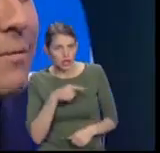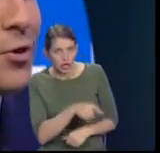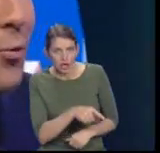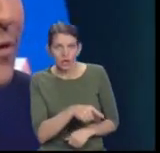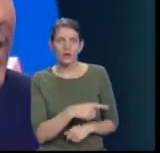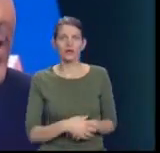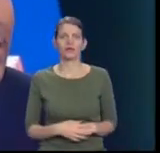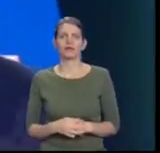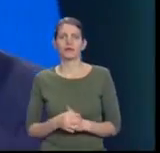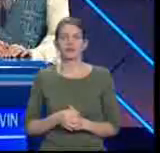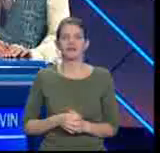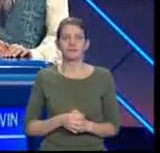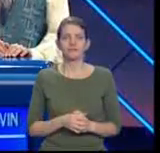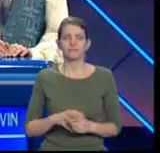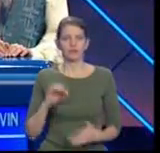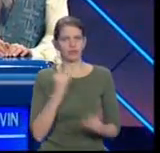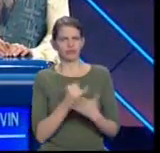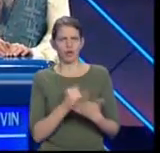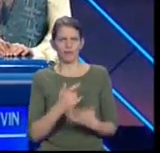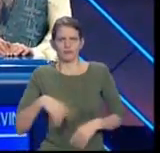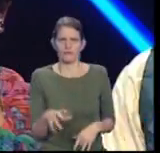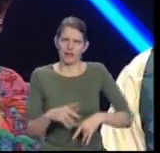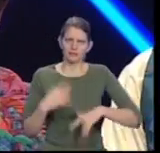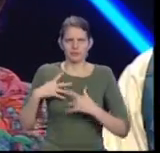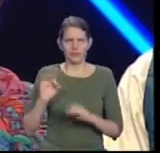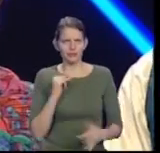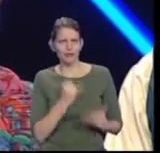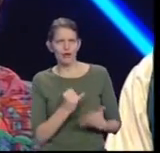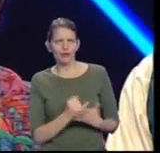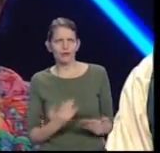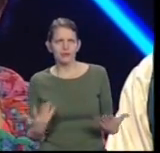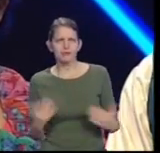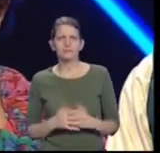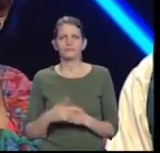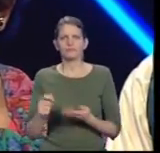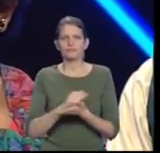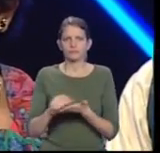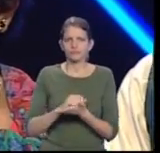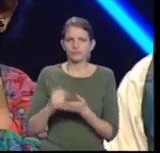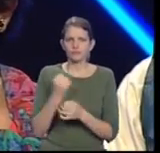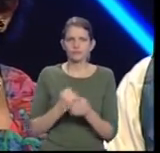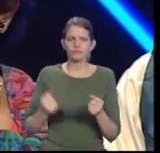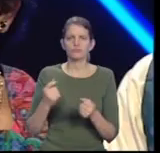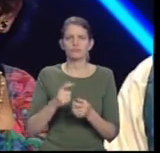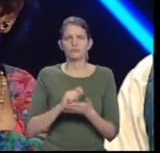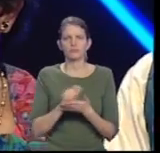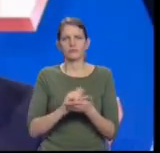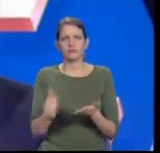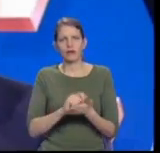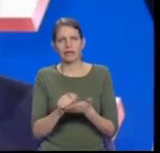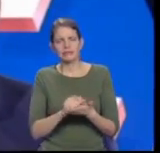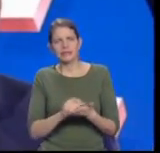nothing wrong with your reflexes. And she studies graphology, so if ever she does your handwriting, I'll redirect it to the police.